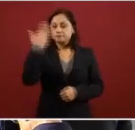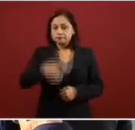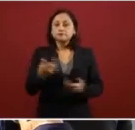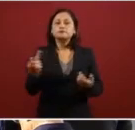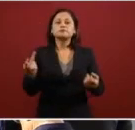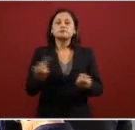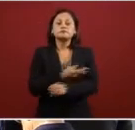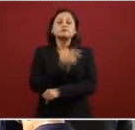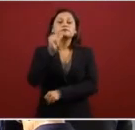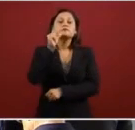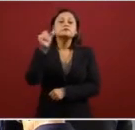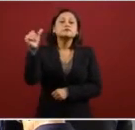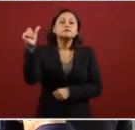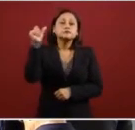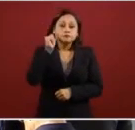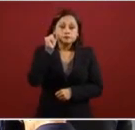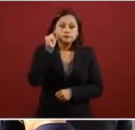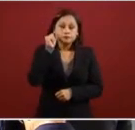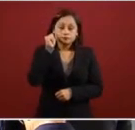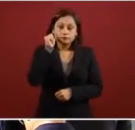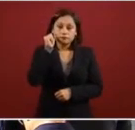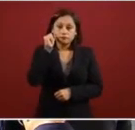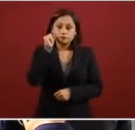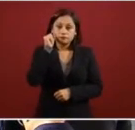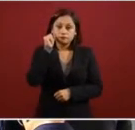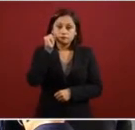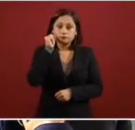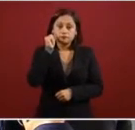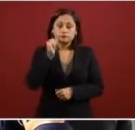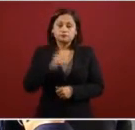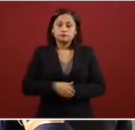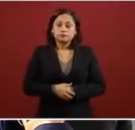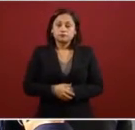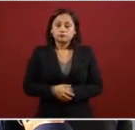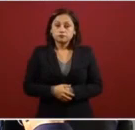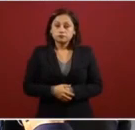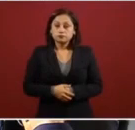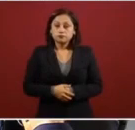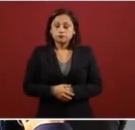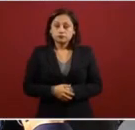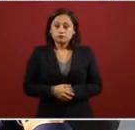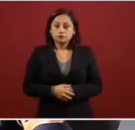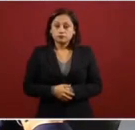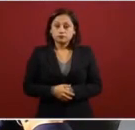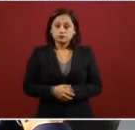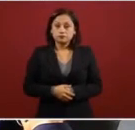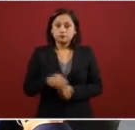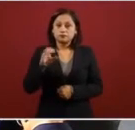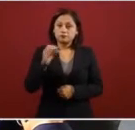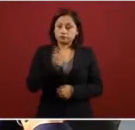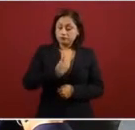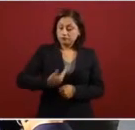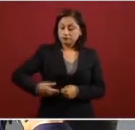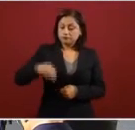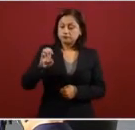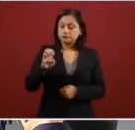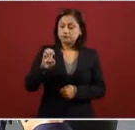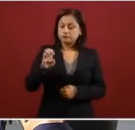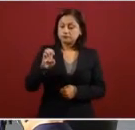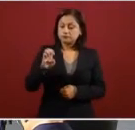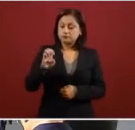ayer recibimos la comunicación por parte de Evo Morales de